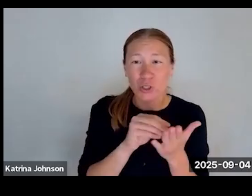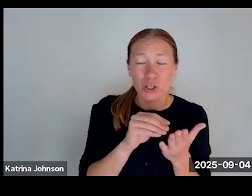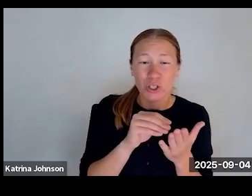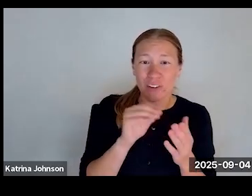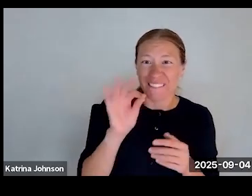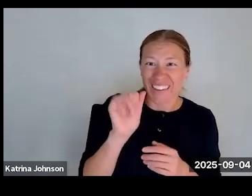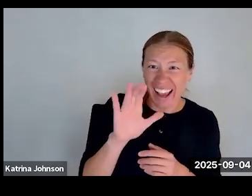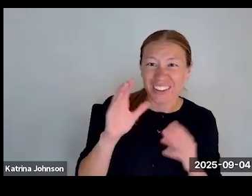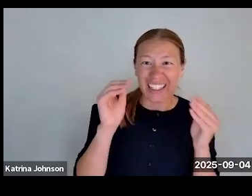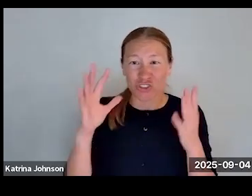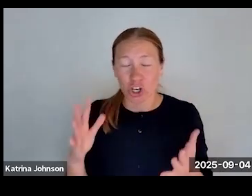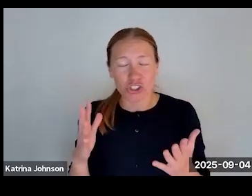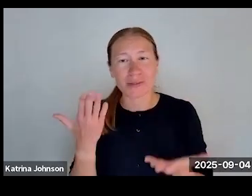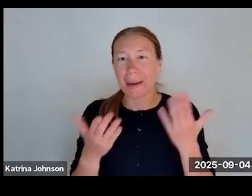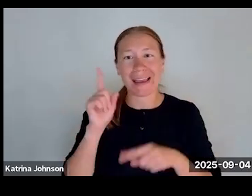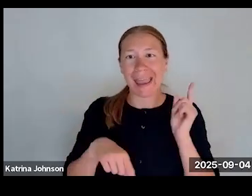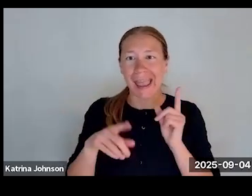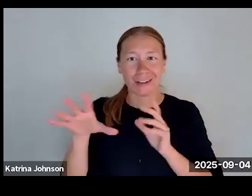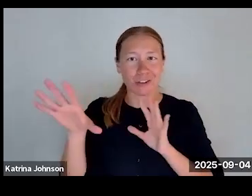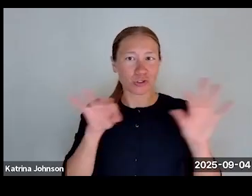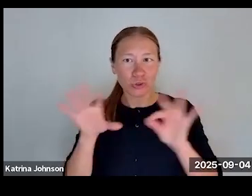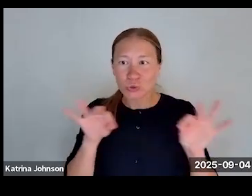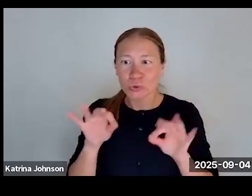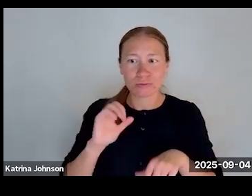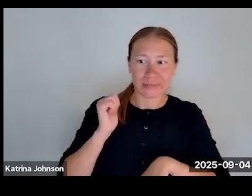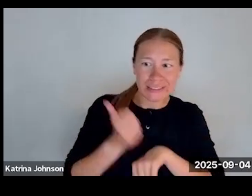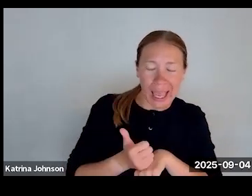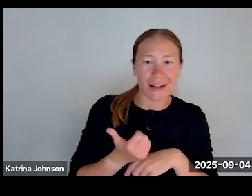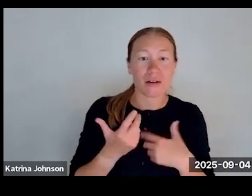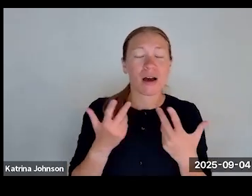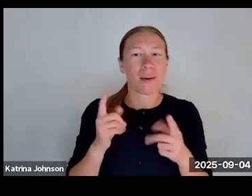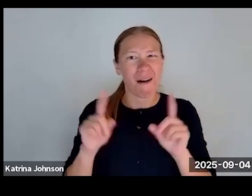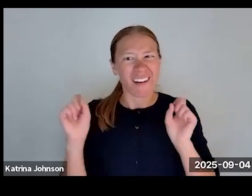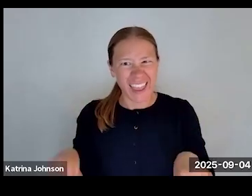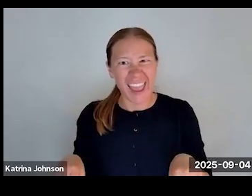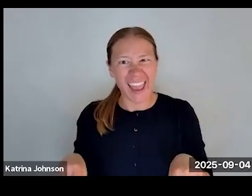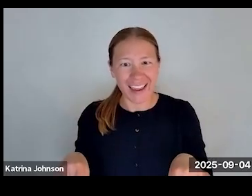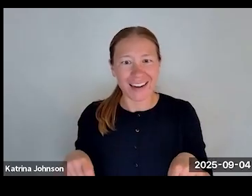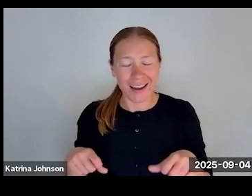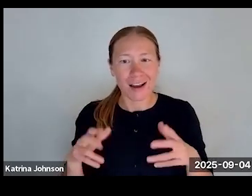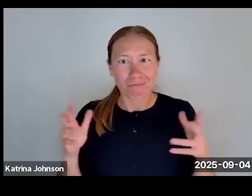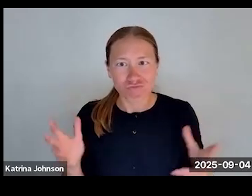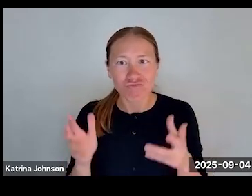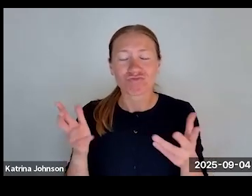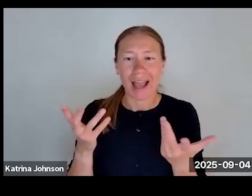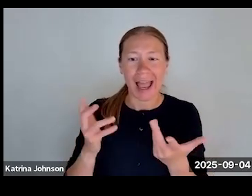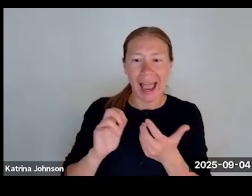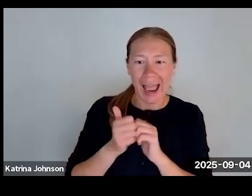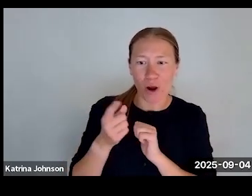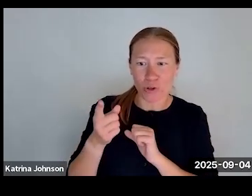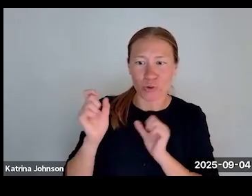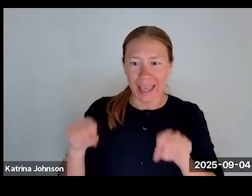changes, but being able to choose and utilize ones available to you can improve an environment